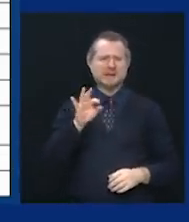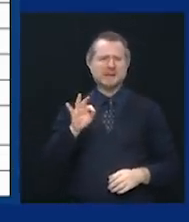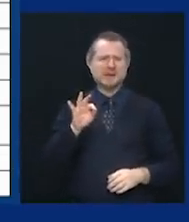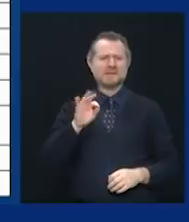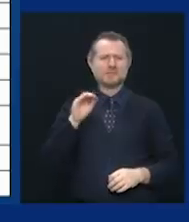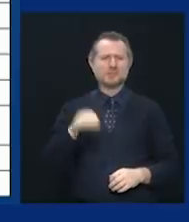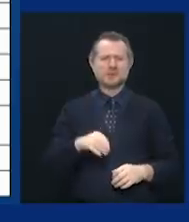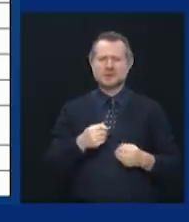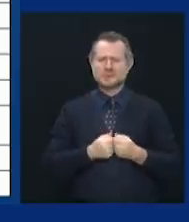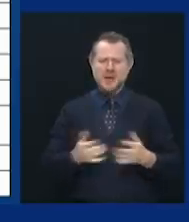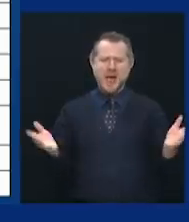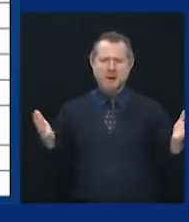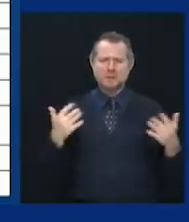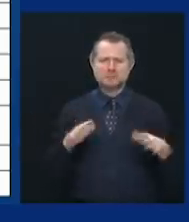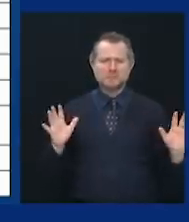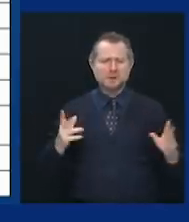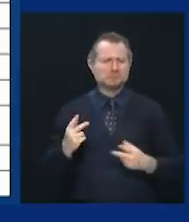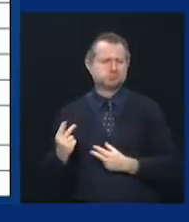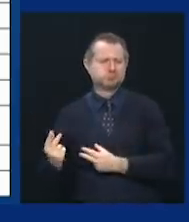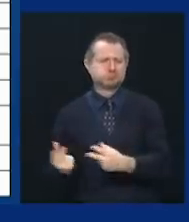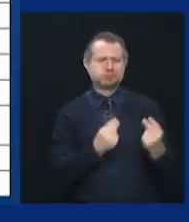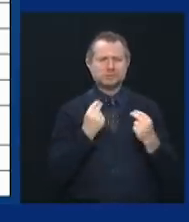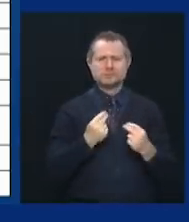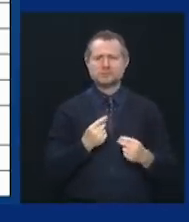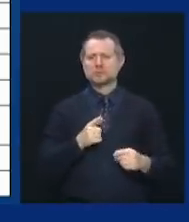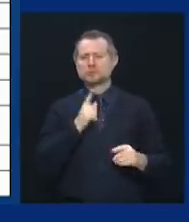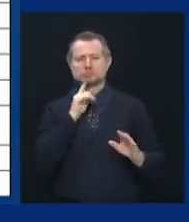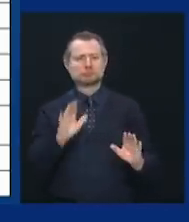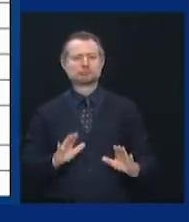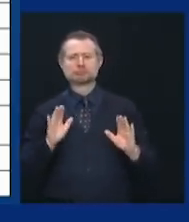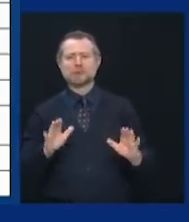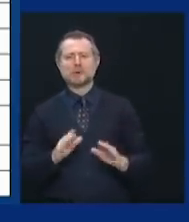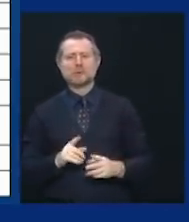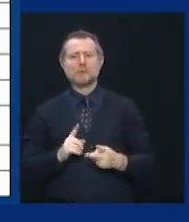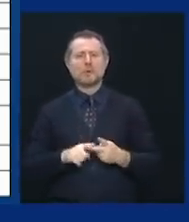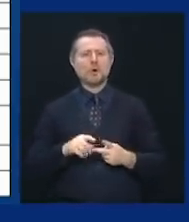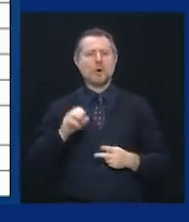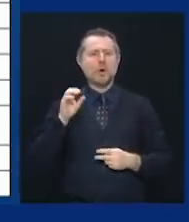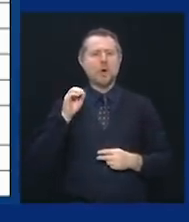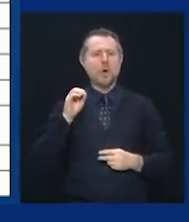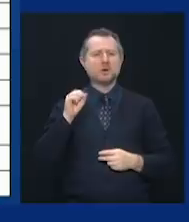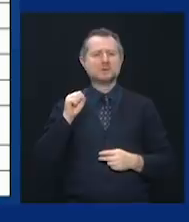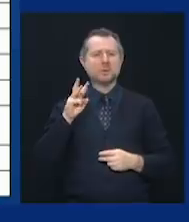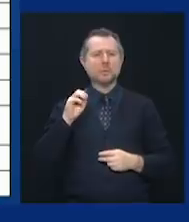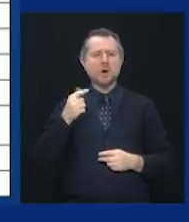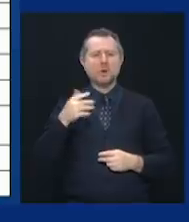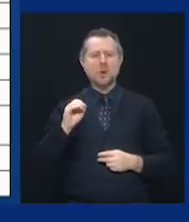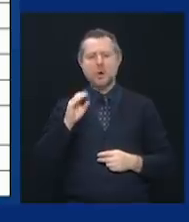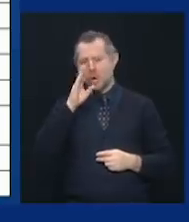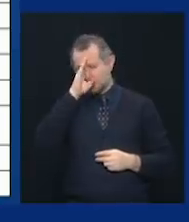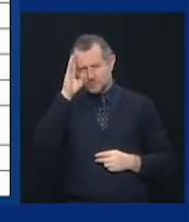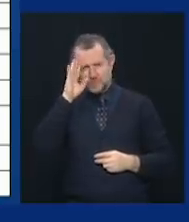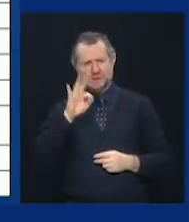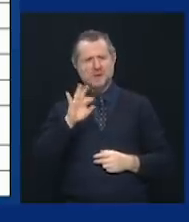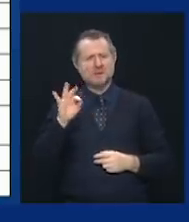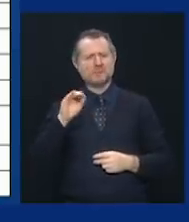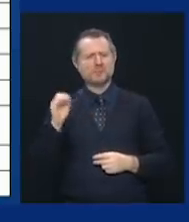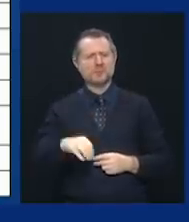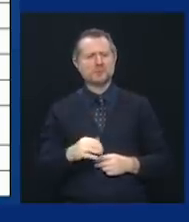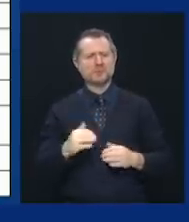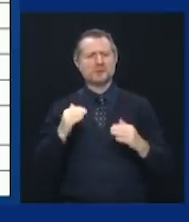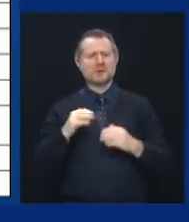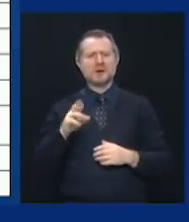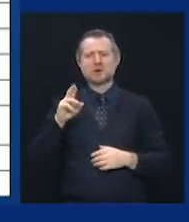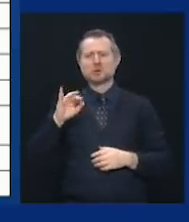allocation. Great. Oswego Hospital, 99%. Richmond University, 93%. Adirondack Medical